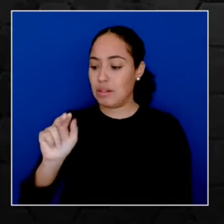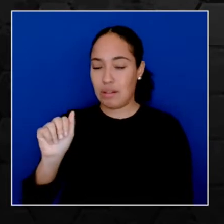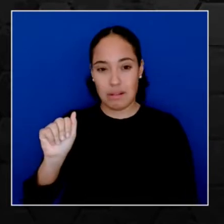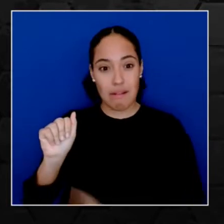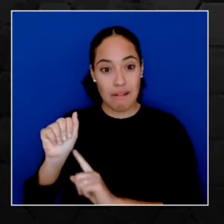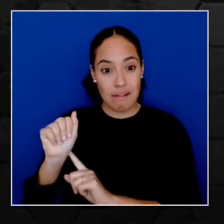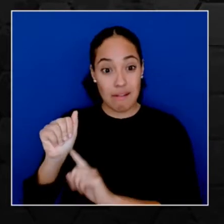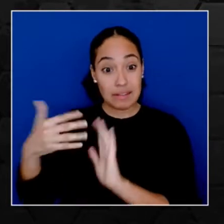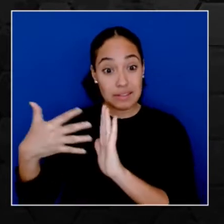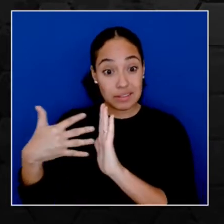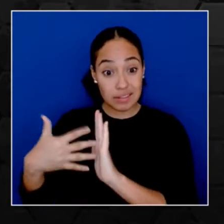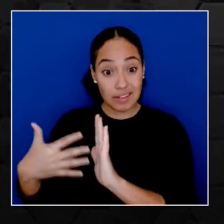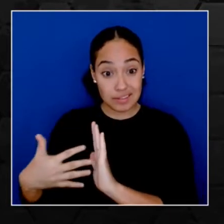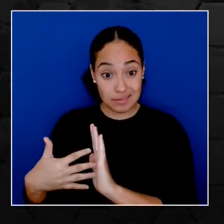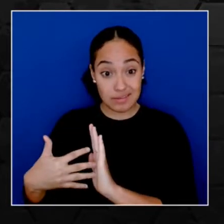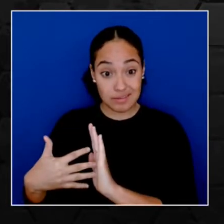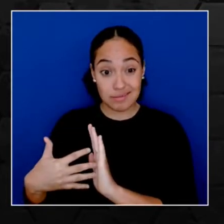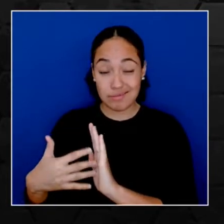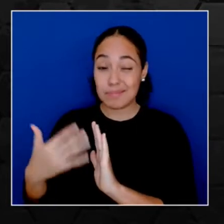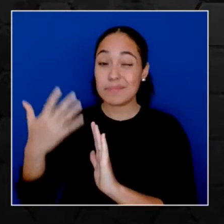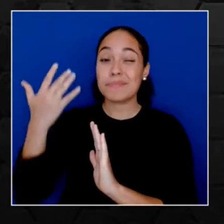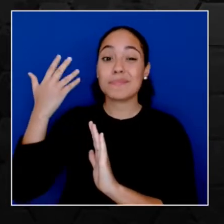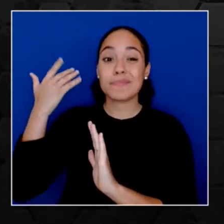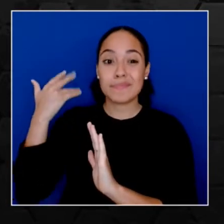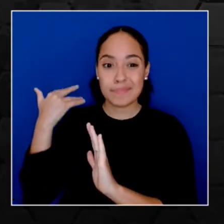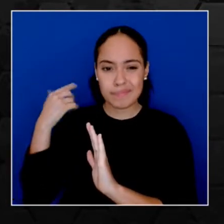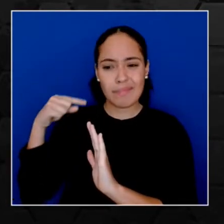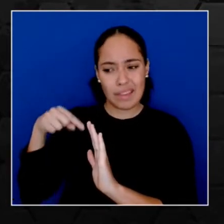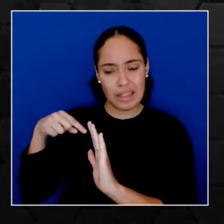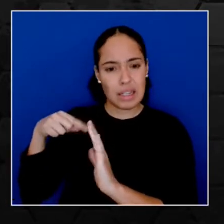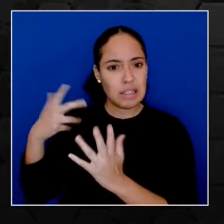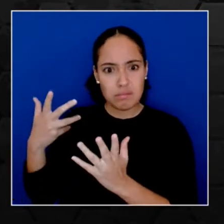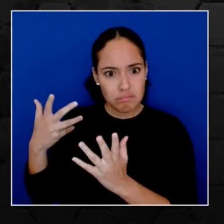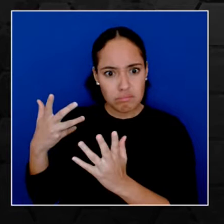on. You often you realize